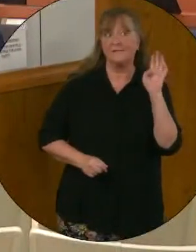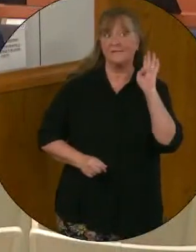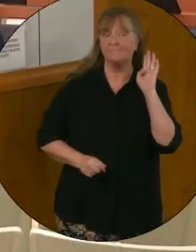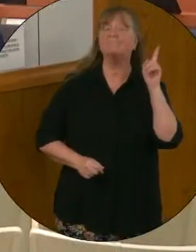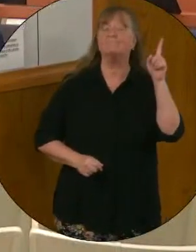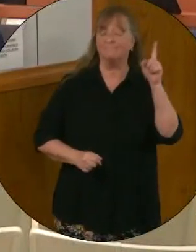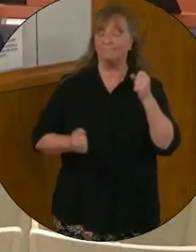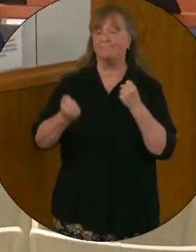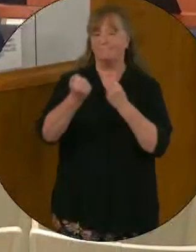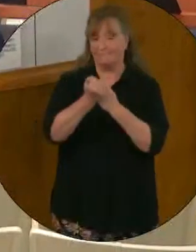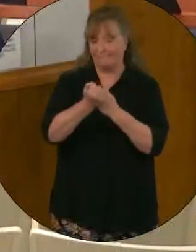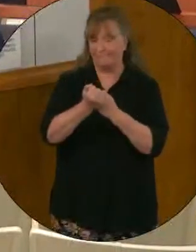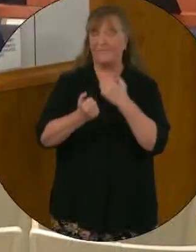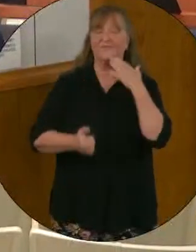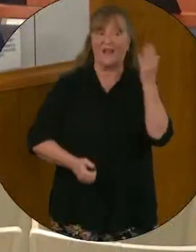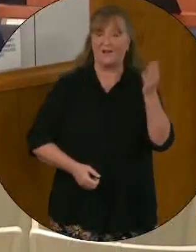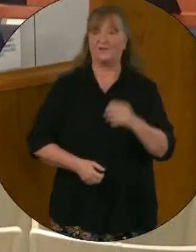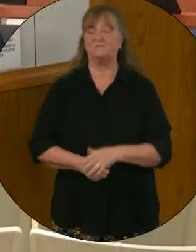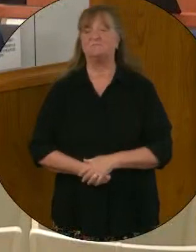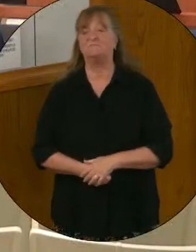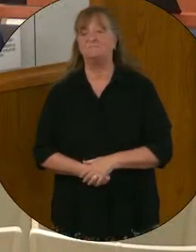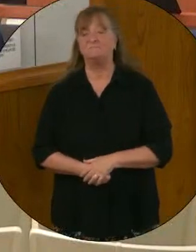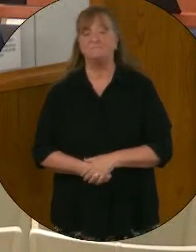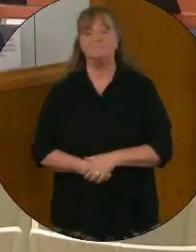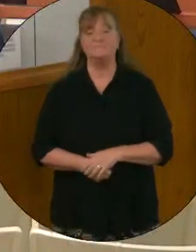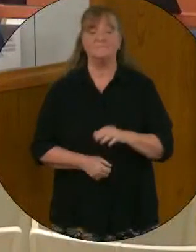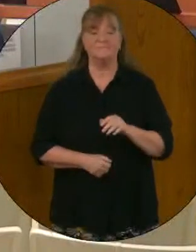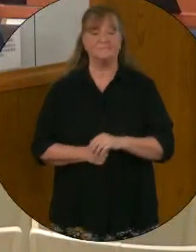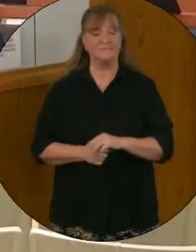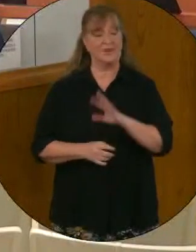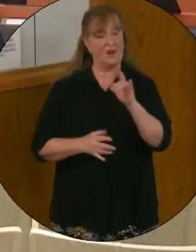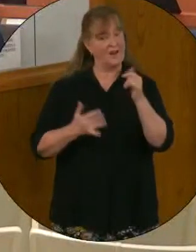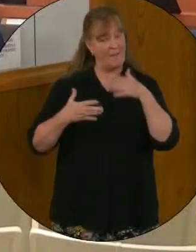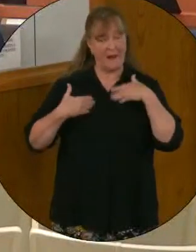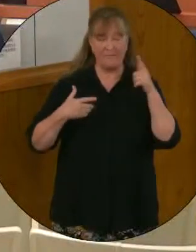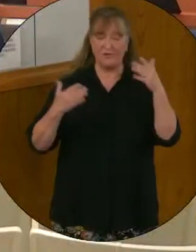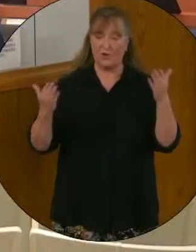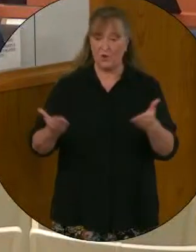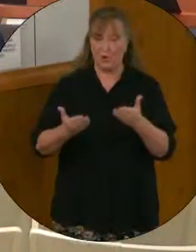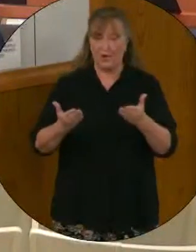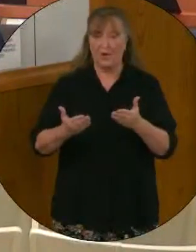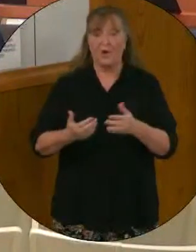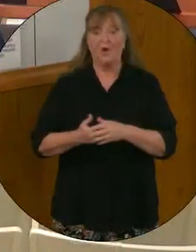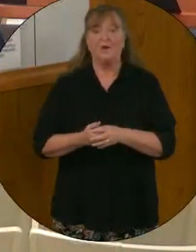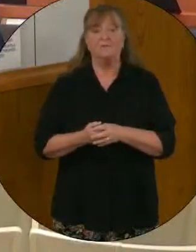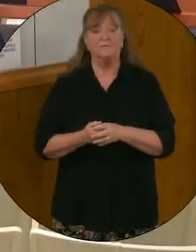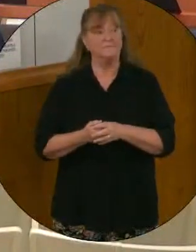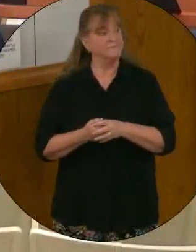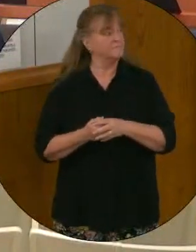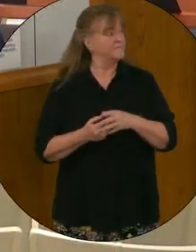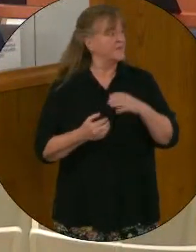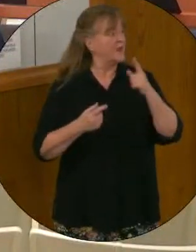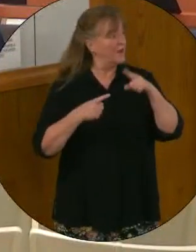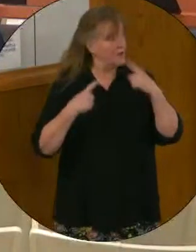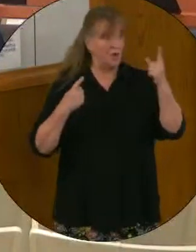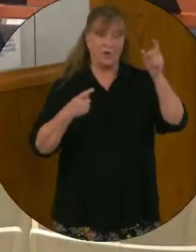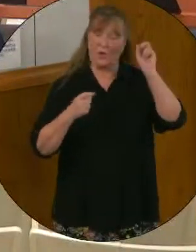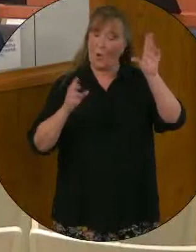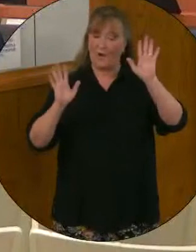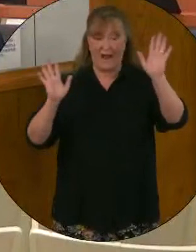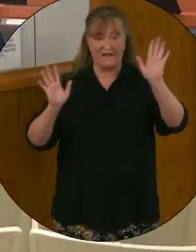Aye. Thank you. Okay, we've got that early, but I'm glad that you're here. And then counsel here, good. You're okay. Thank